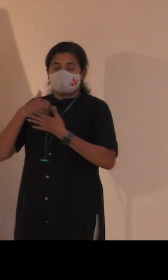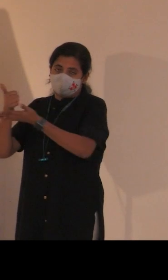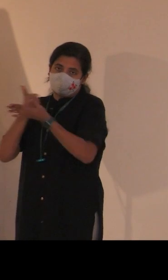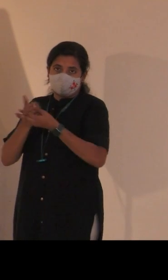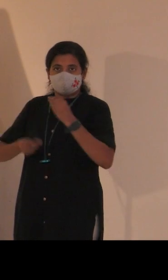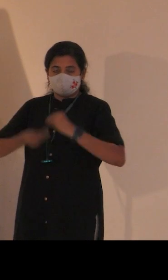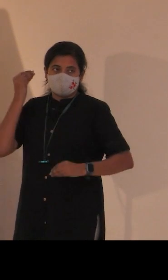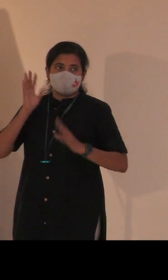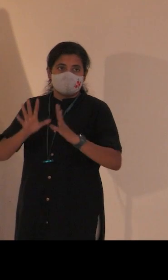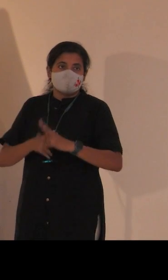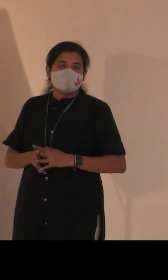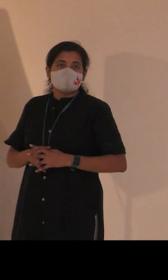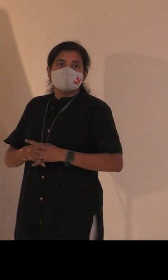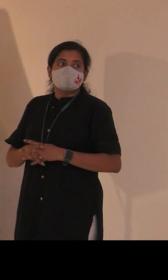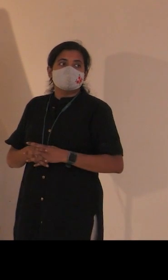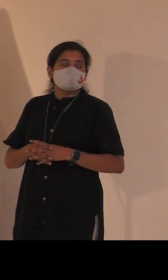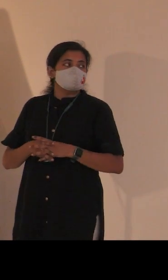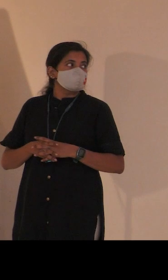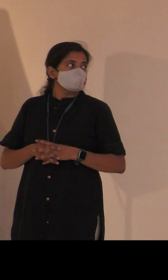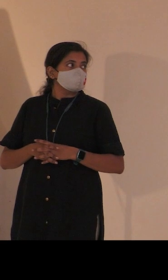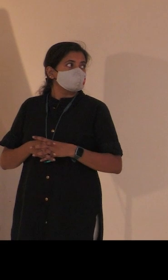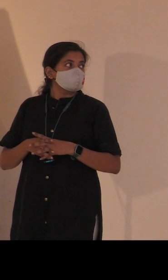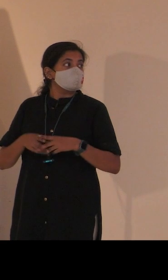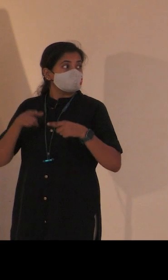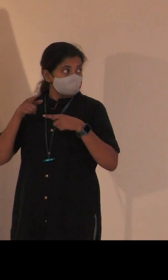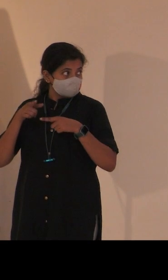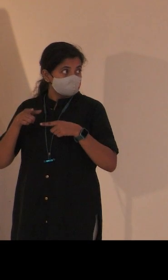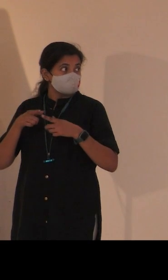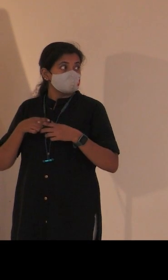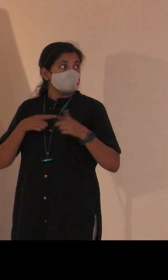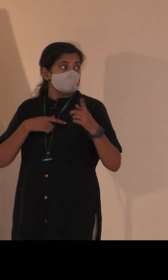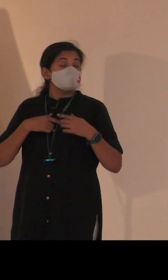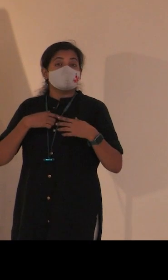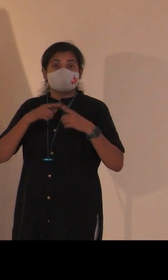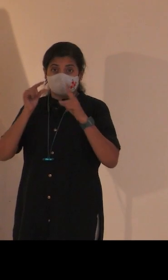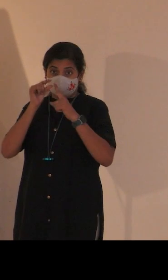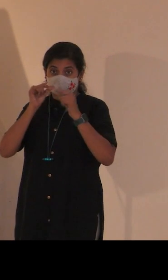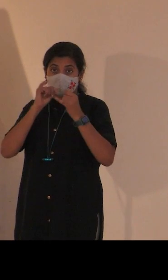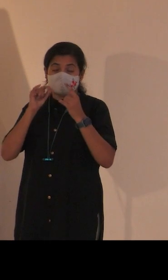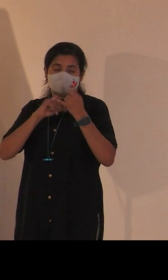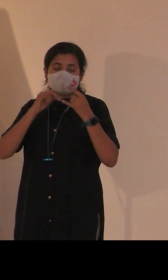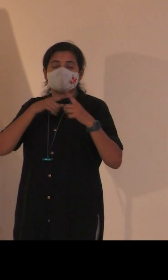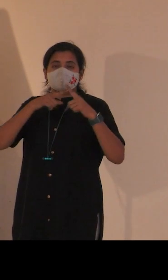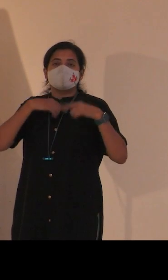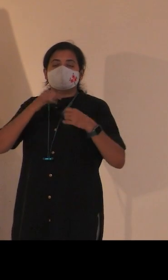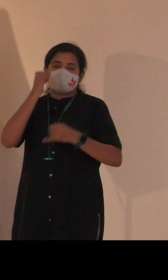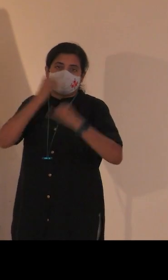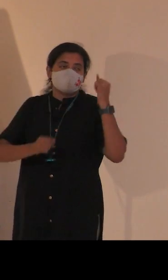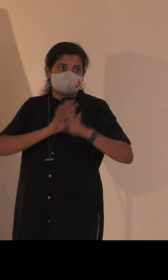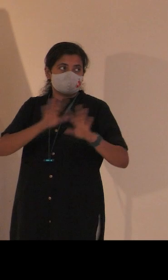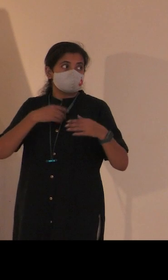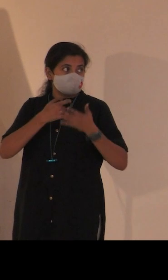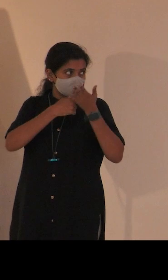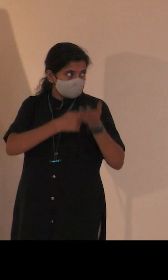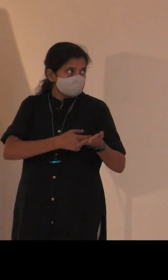us. And I think that brings me to the end of my presentation. I'll request